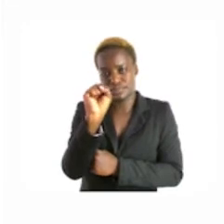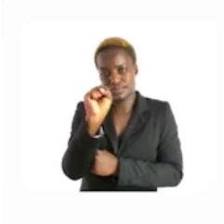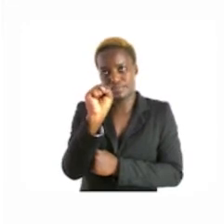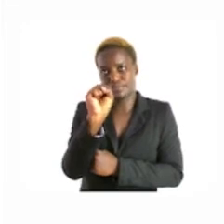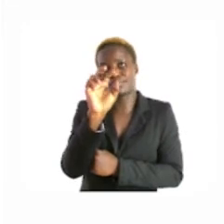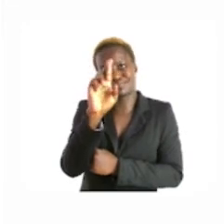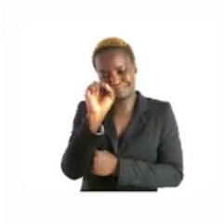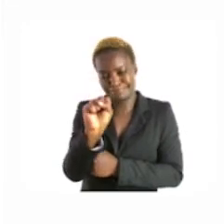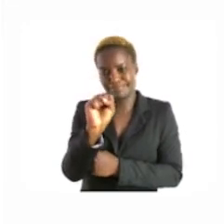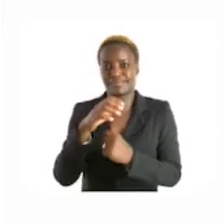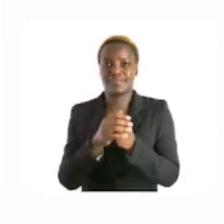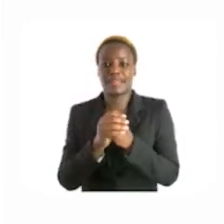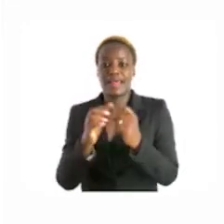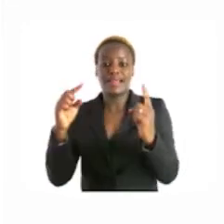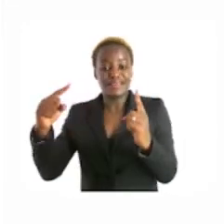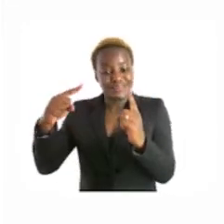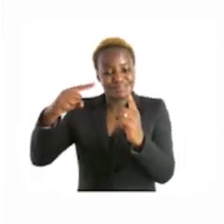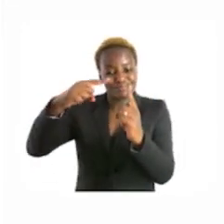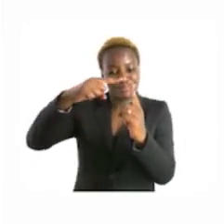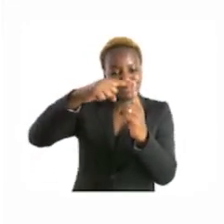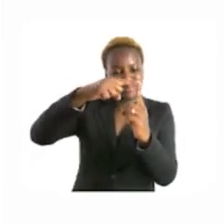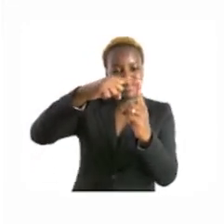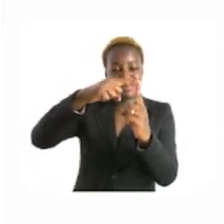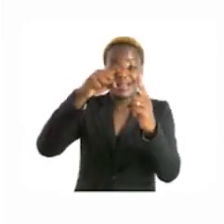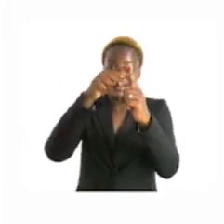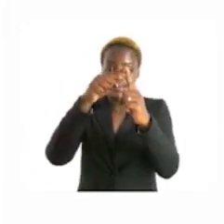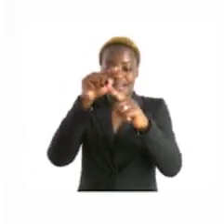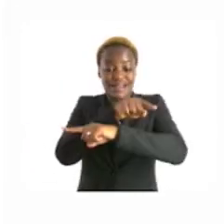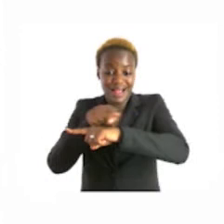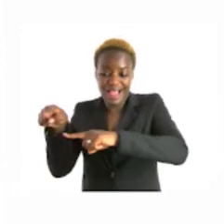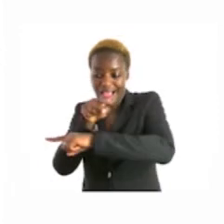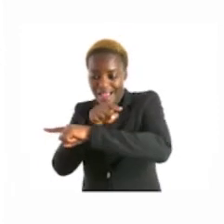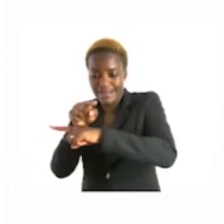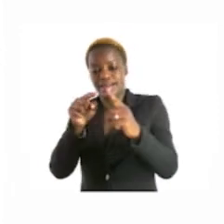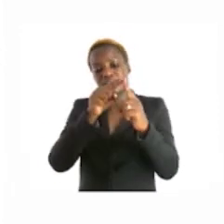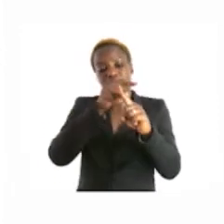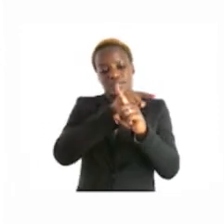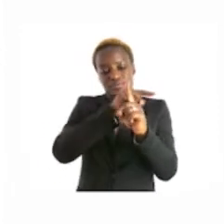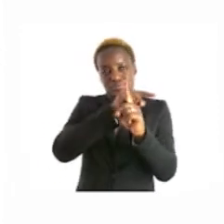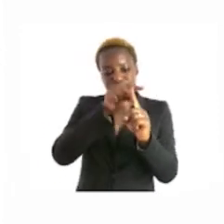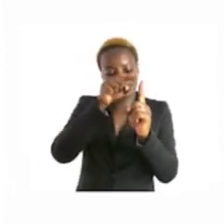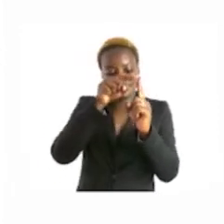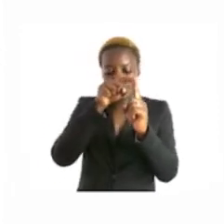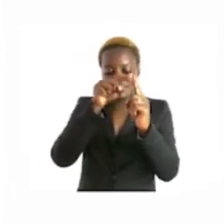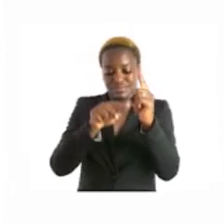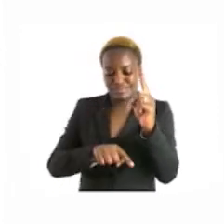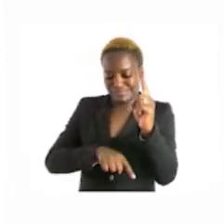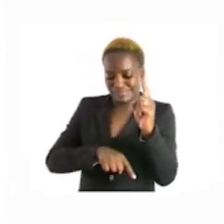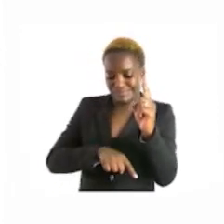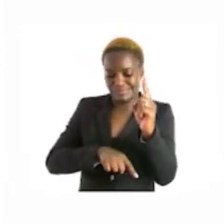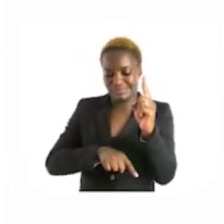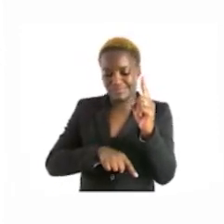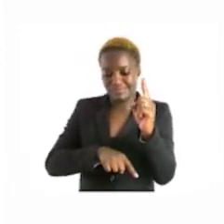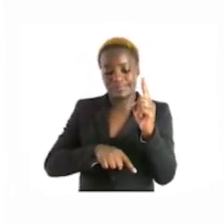the two lines, the one that is going down and the one that is going across. The vertical line that